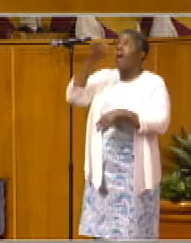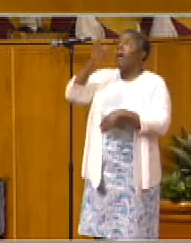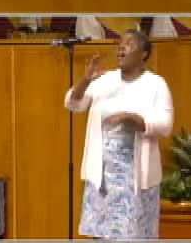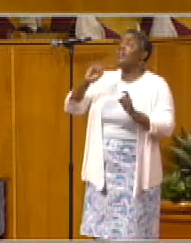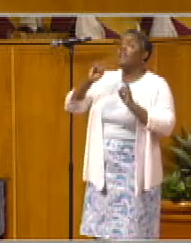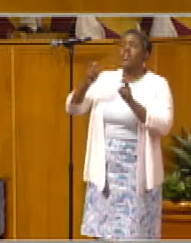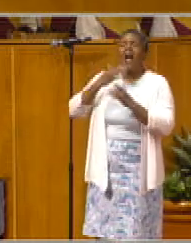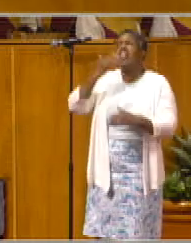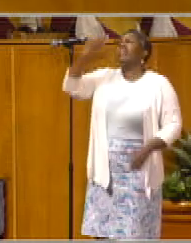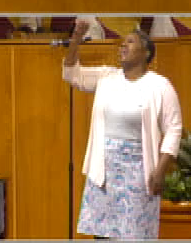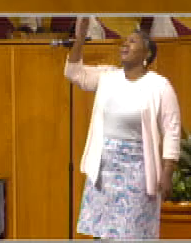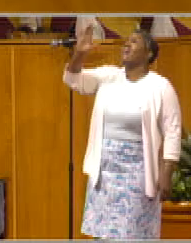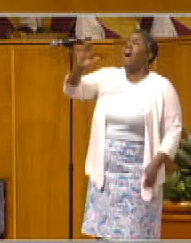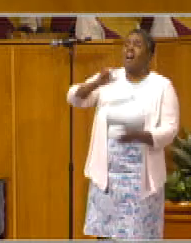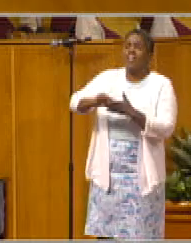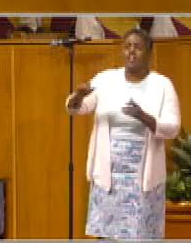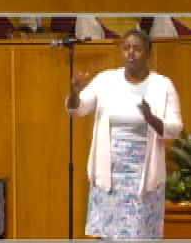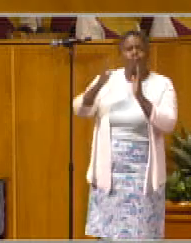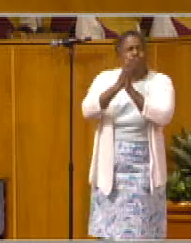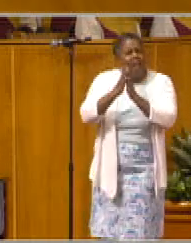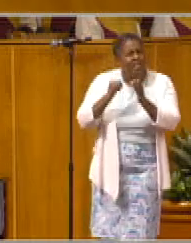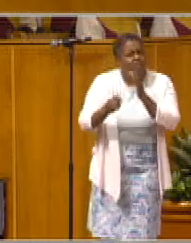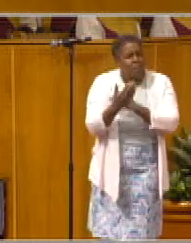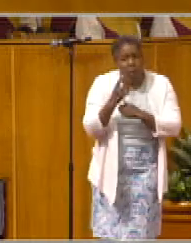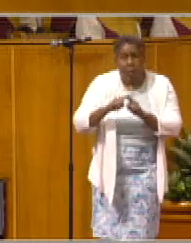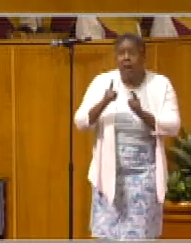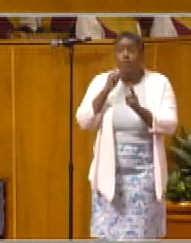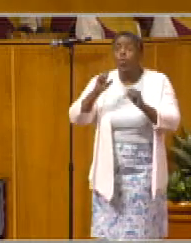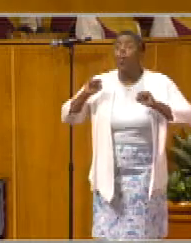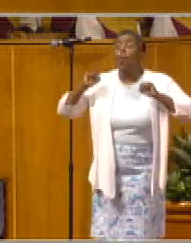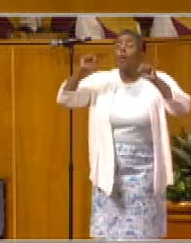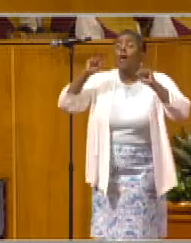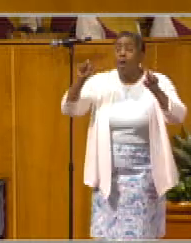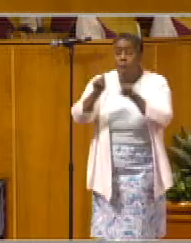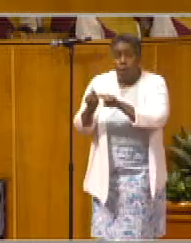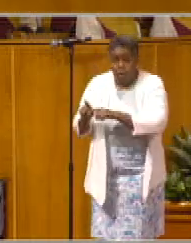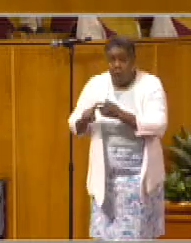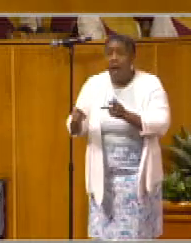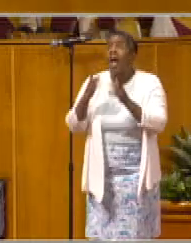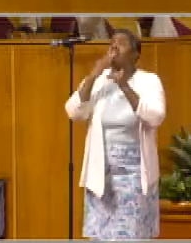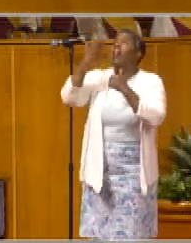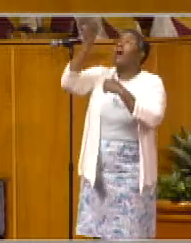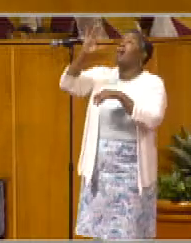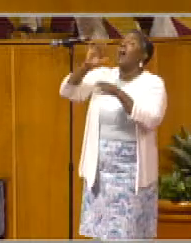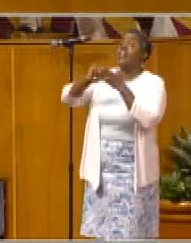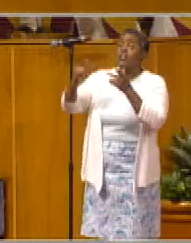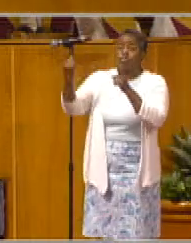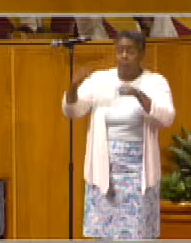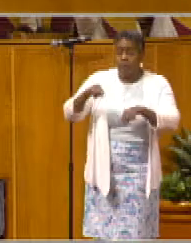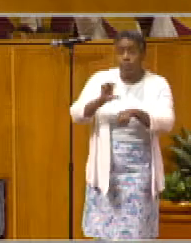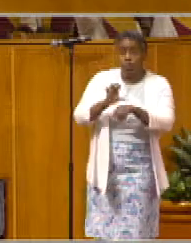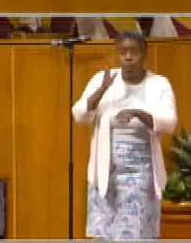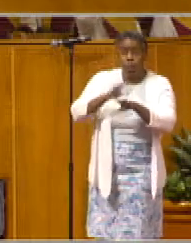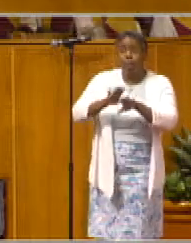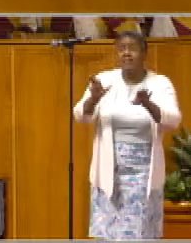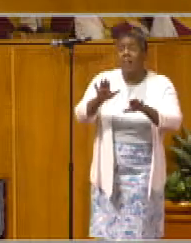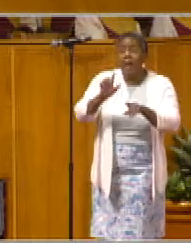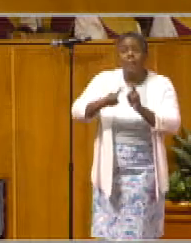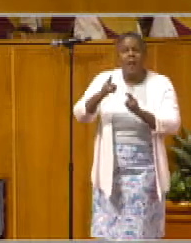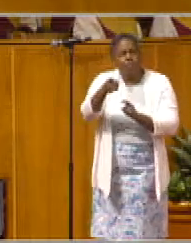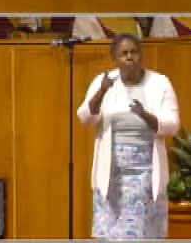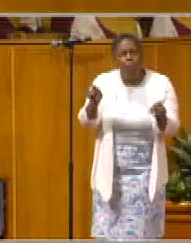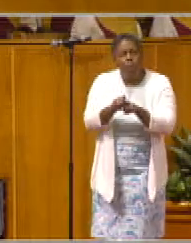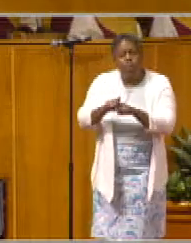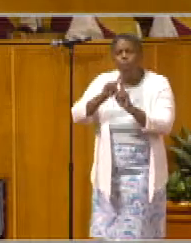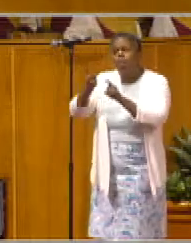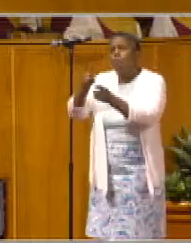God that you prayed this morning, but did you work out as well? I thank God that you came to church on Sunday, but did you go